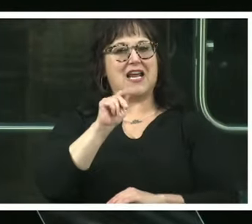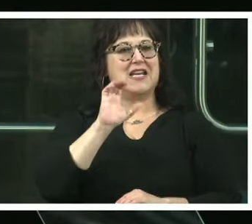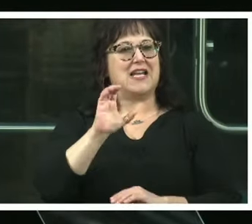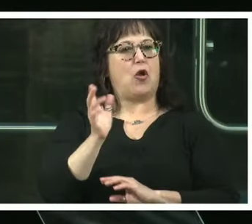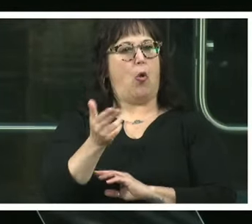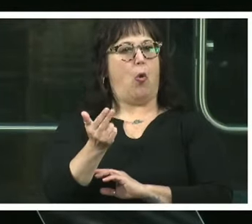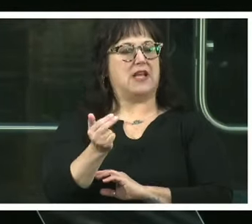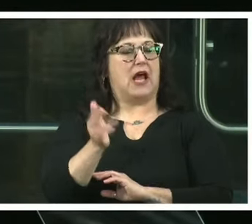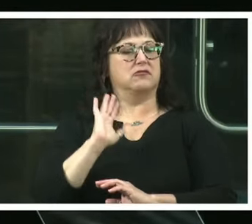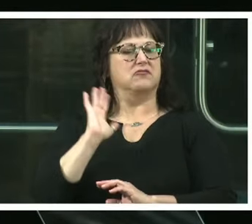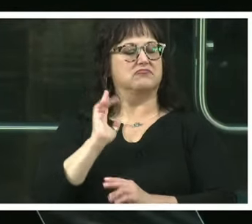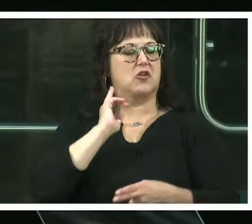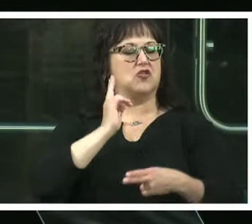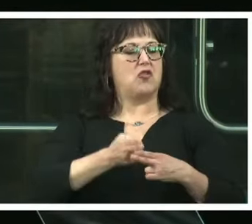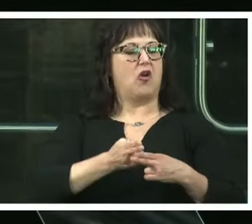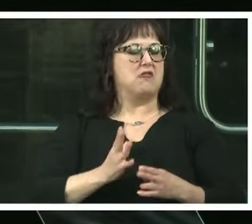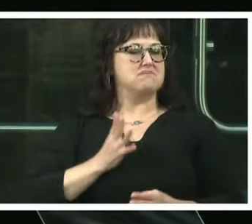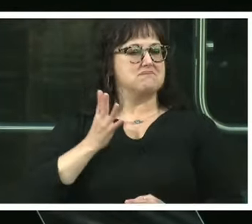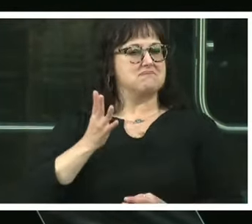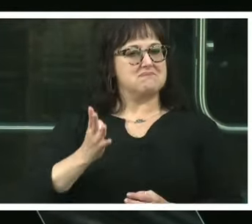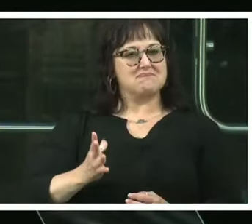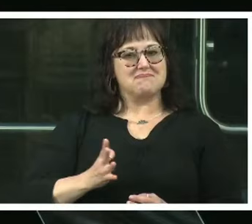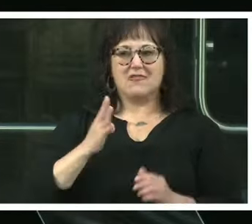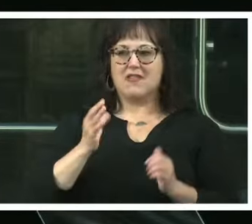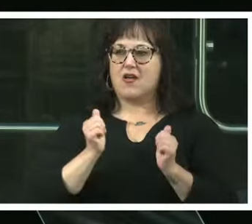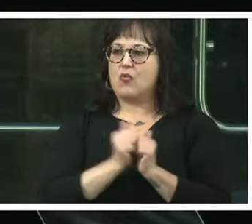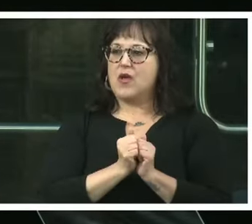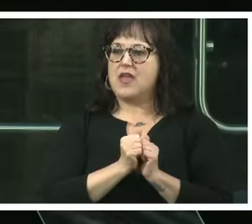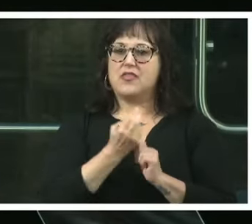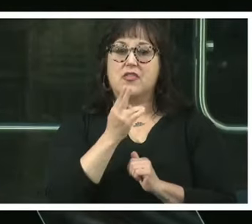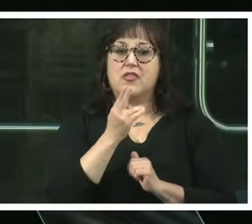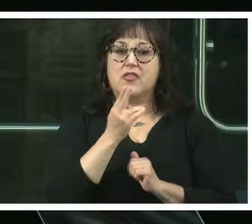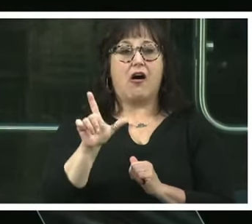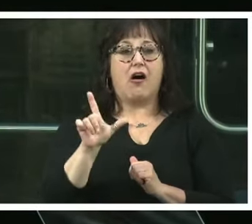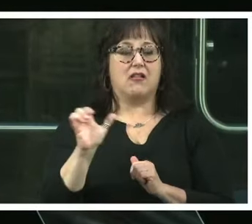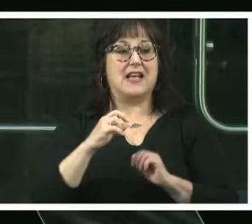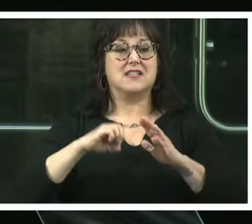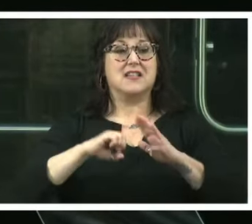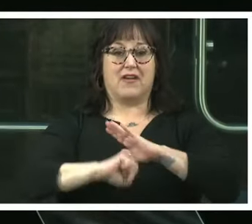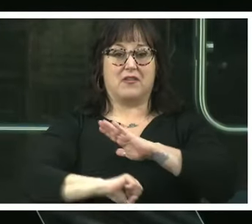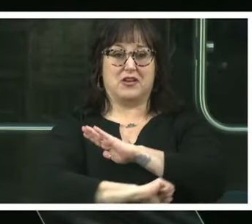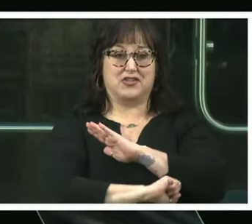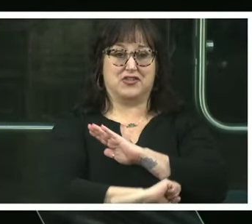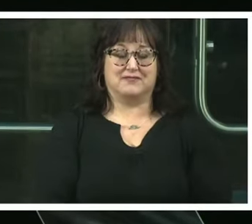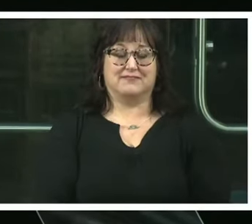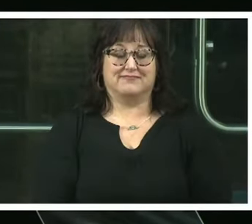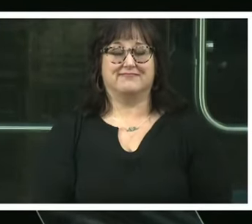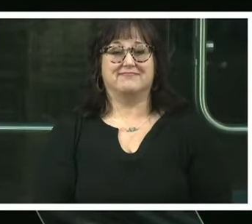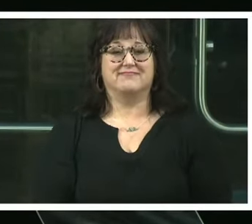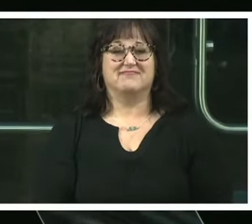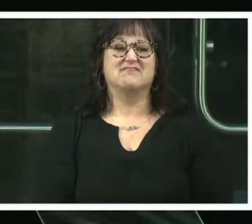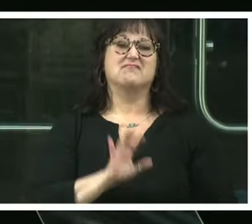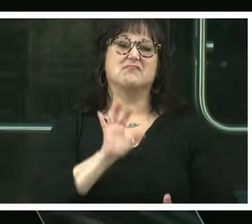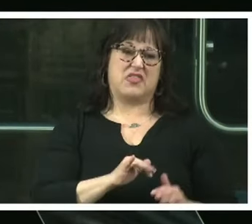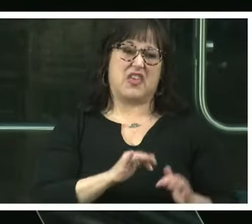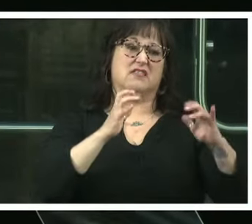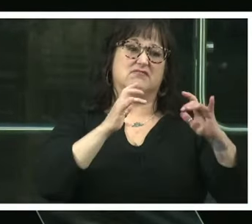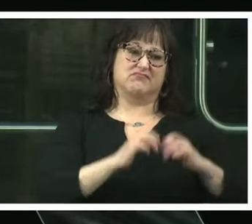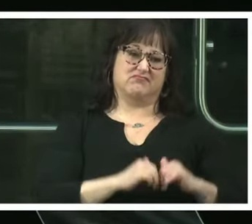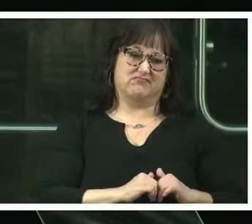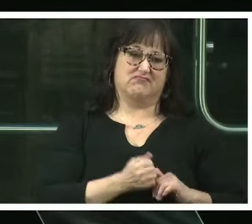the finest in the city, with the ship's hull as its foundation. Then it too burned down